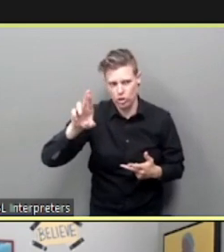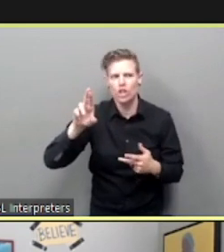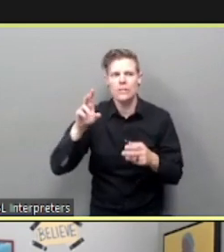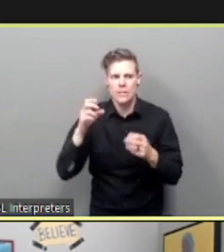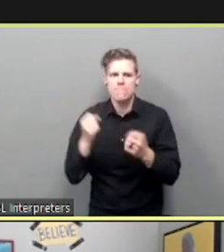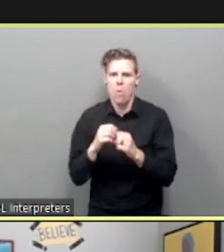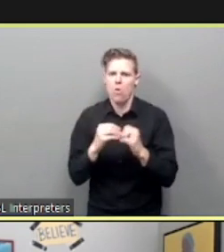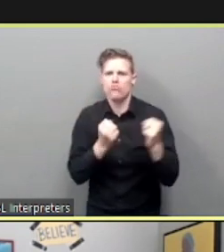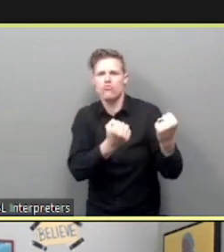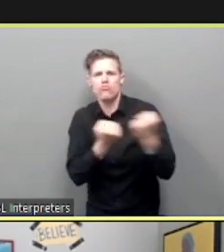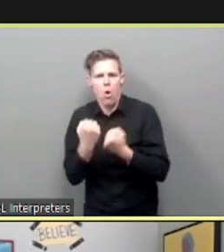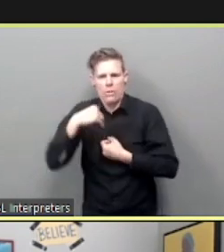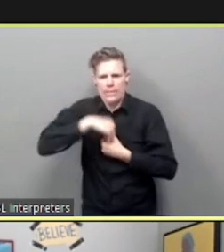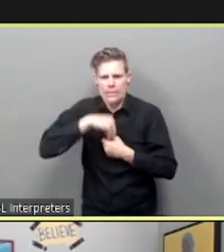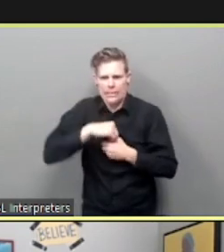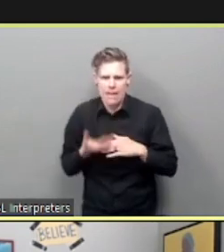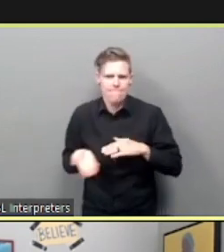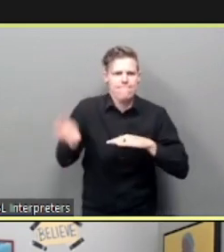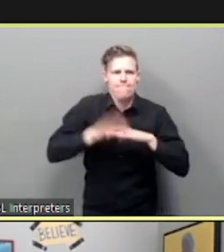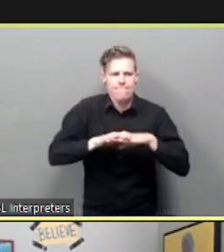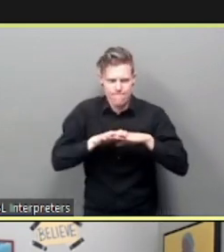dose. Next slide.